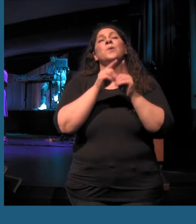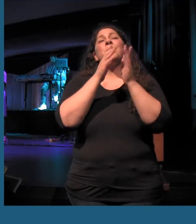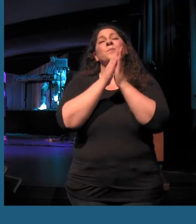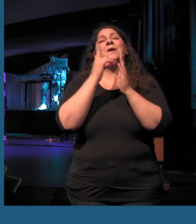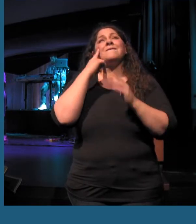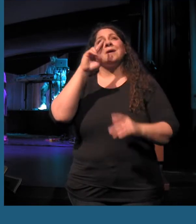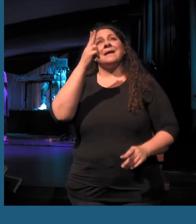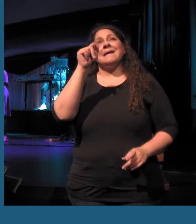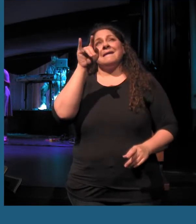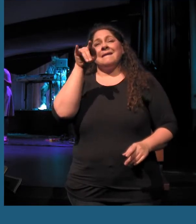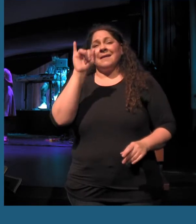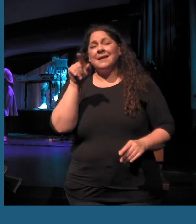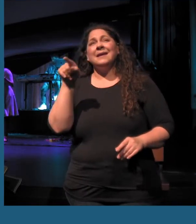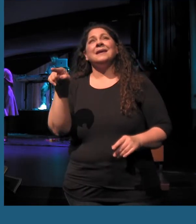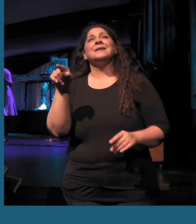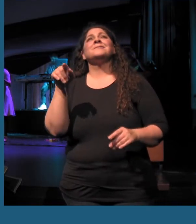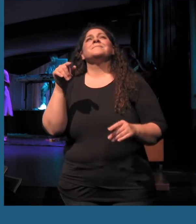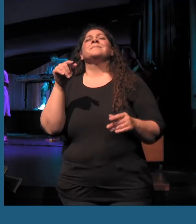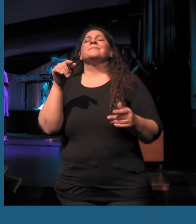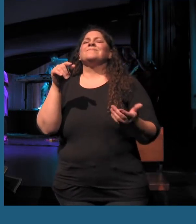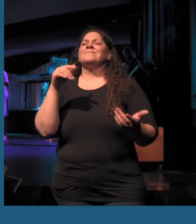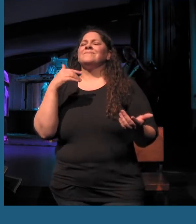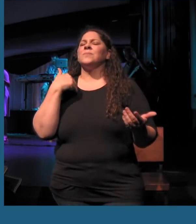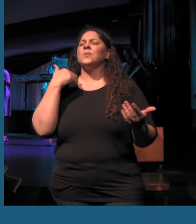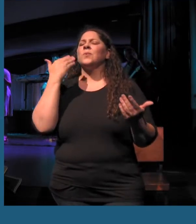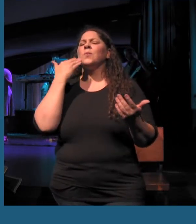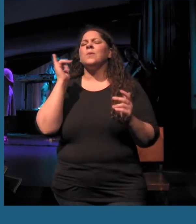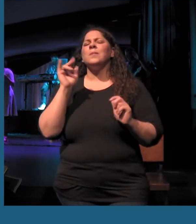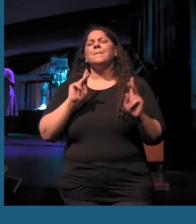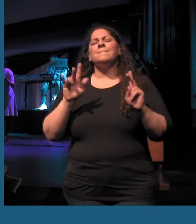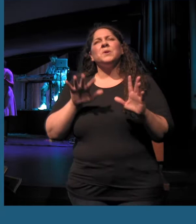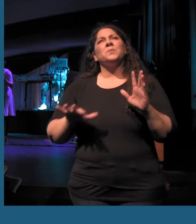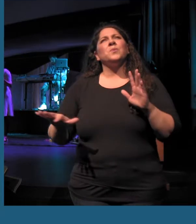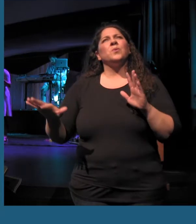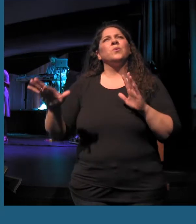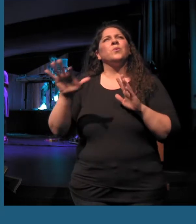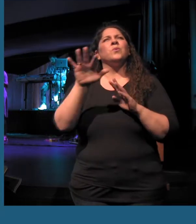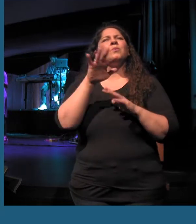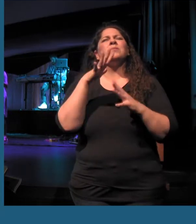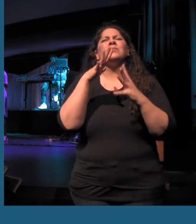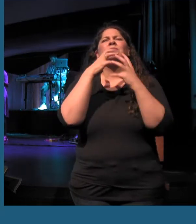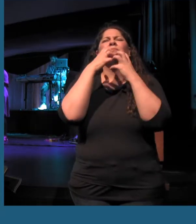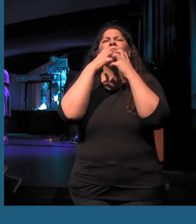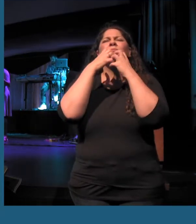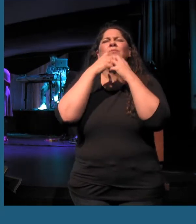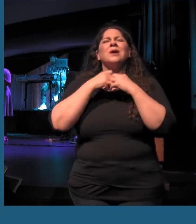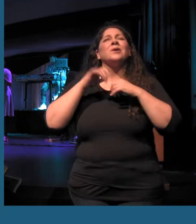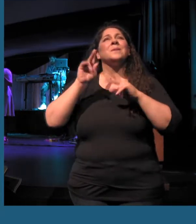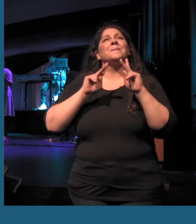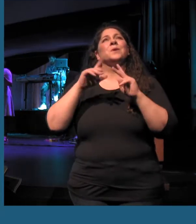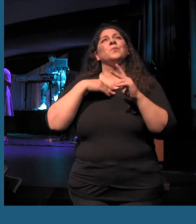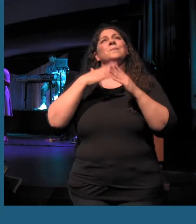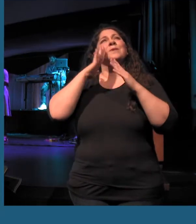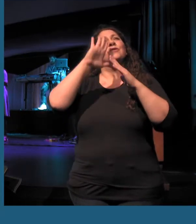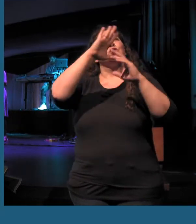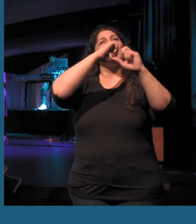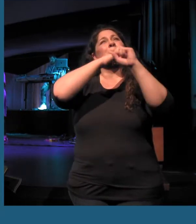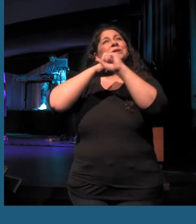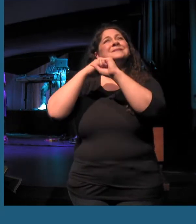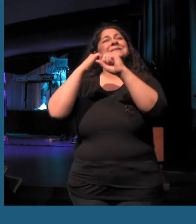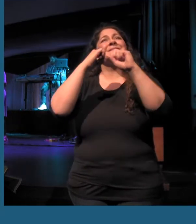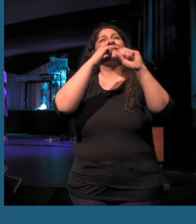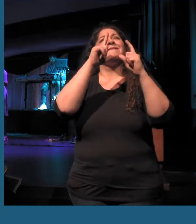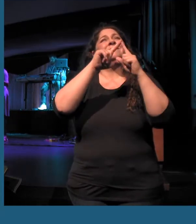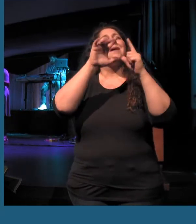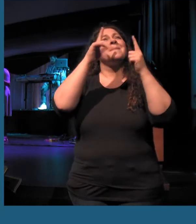Haiti to you. I thank you for just the people that are there, precious people. Lord, we pray for your protection around them, still dealing with the